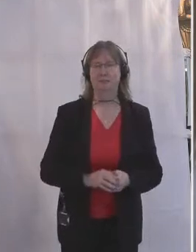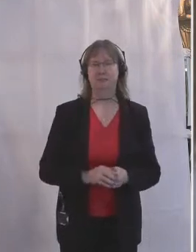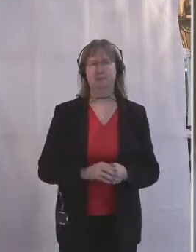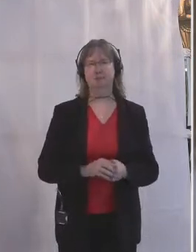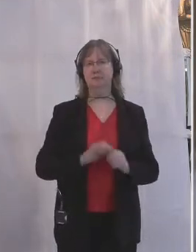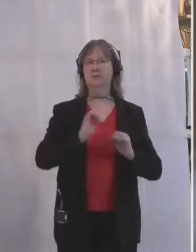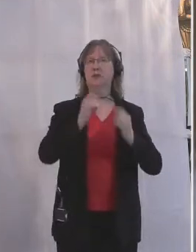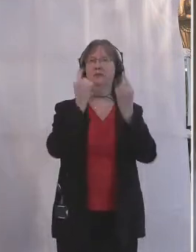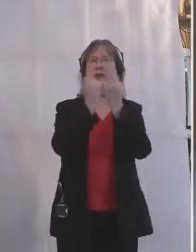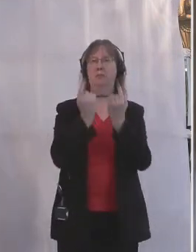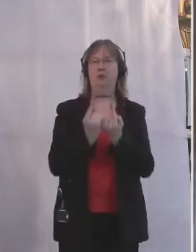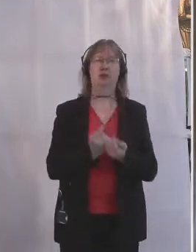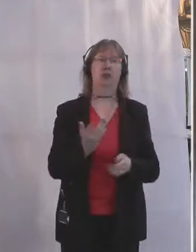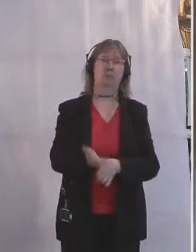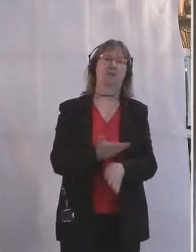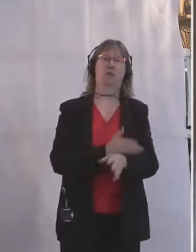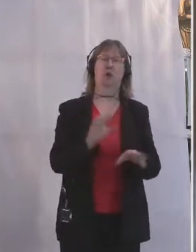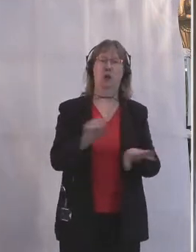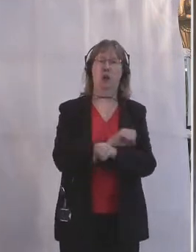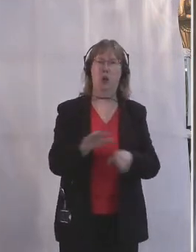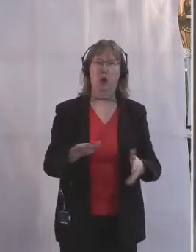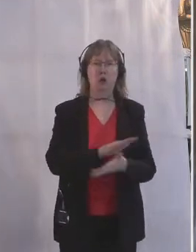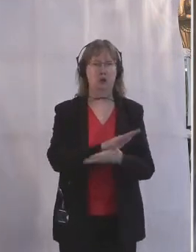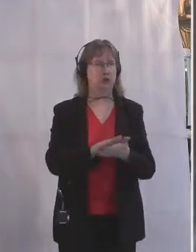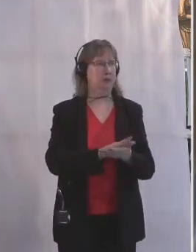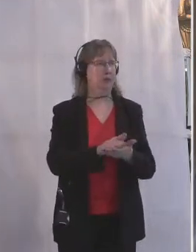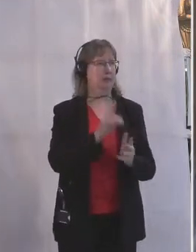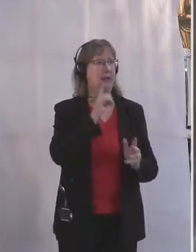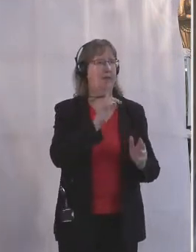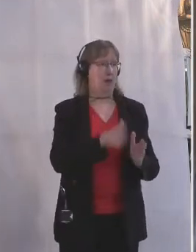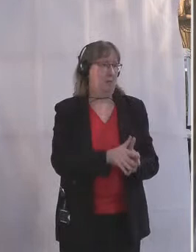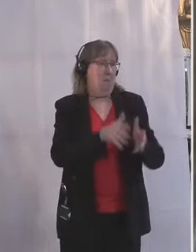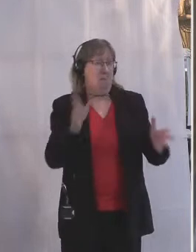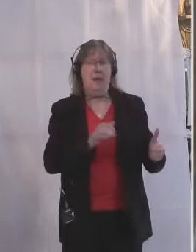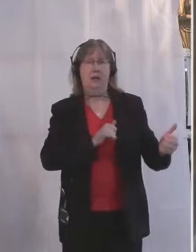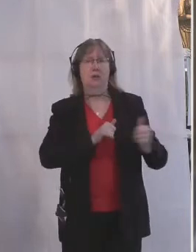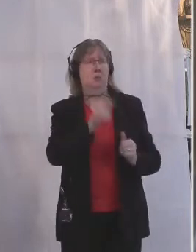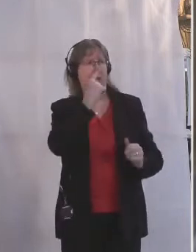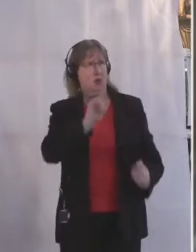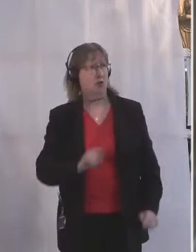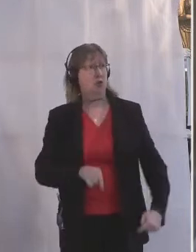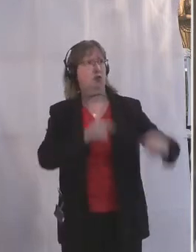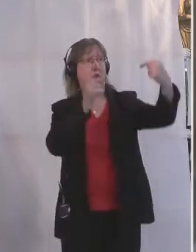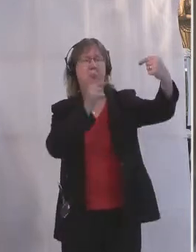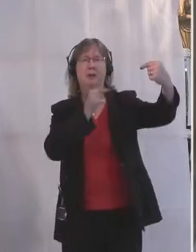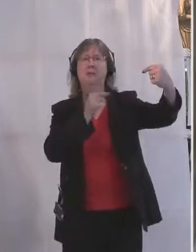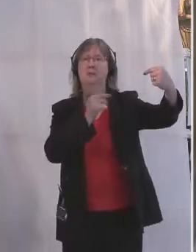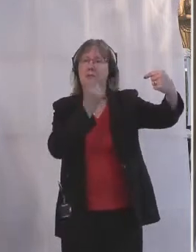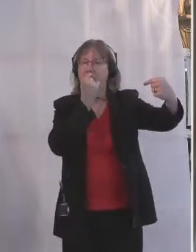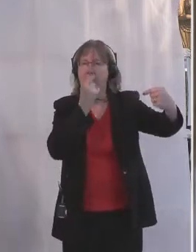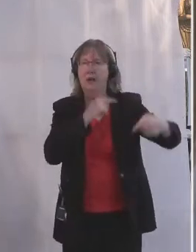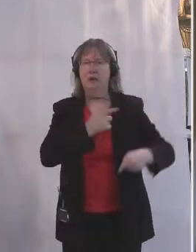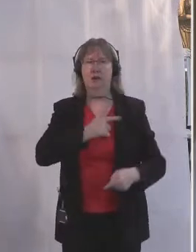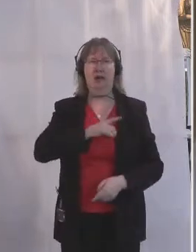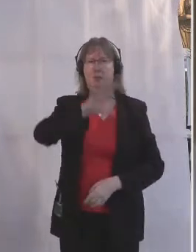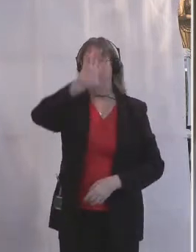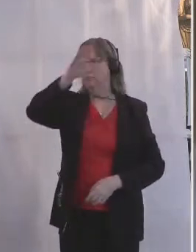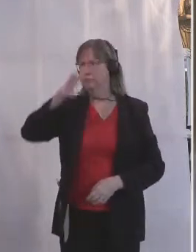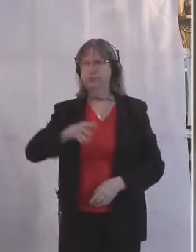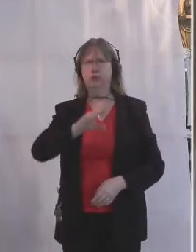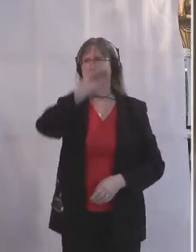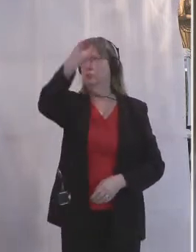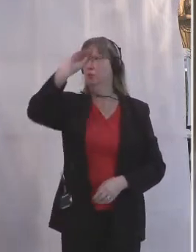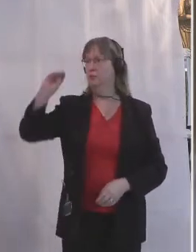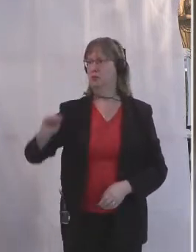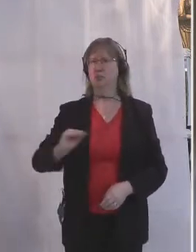for their products before they launch, so being able to compete with larger corporations. I've lived in 7 different countries, but I've made the